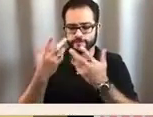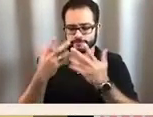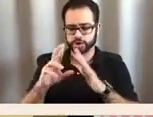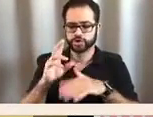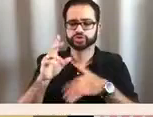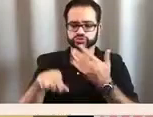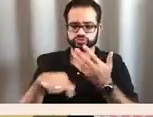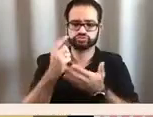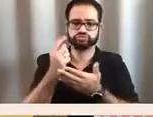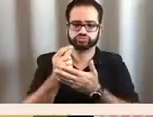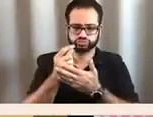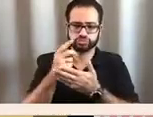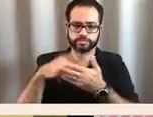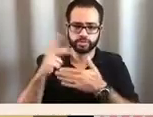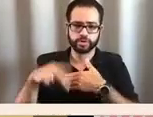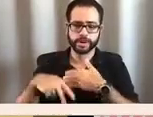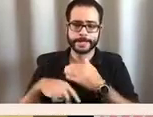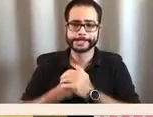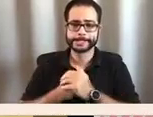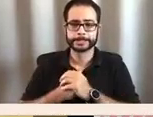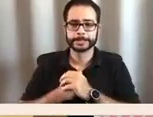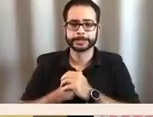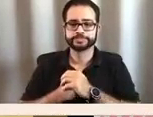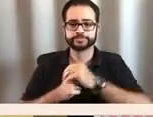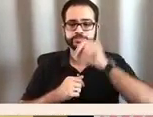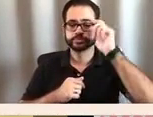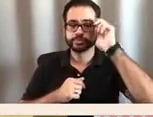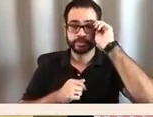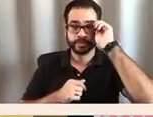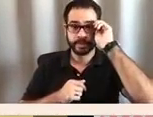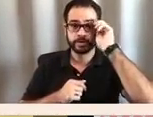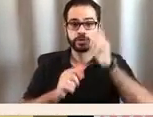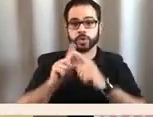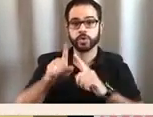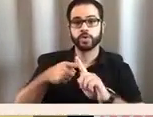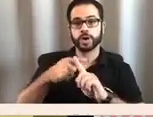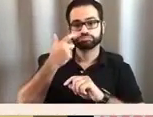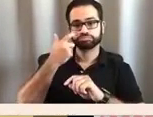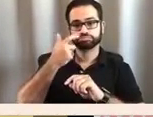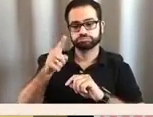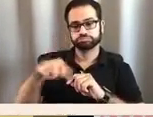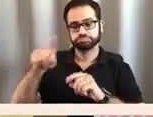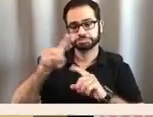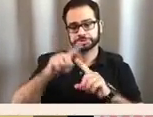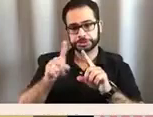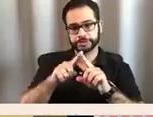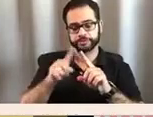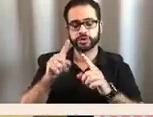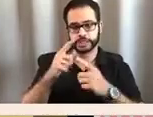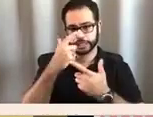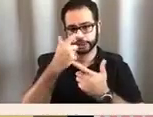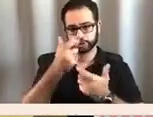program. So when looking at those employment interests, again, you see a large number